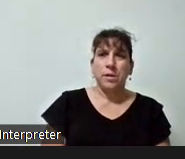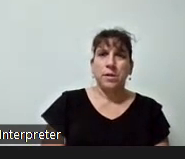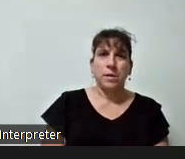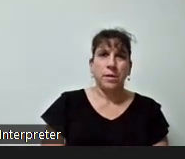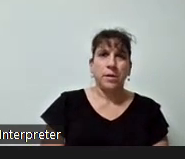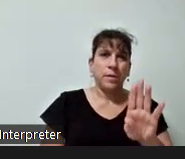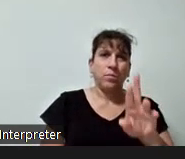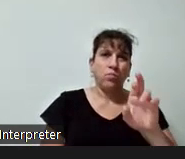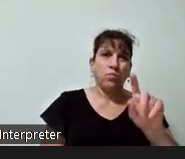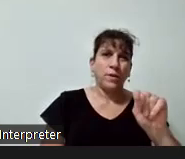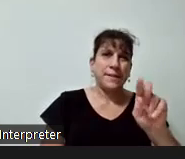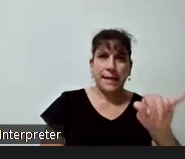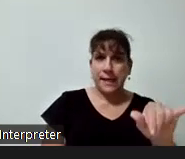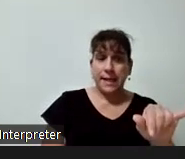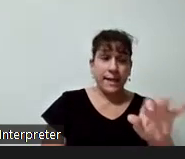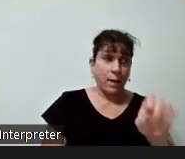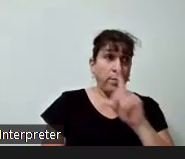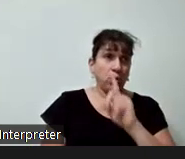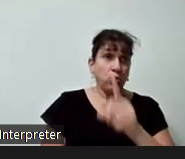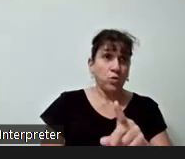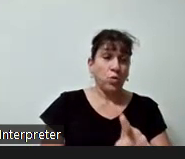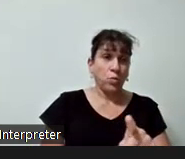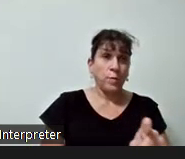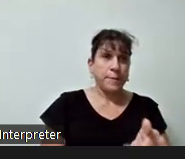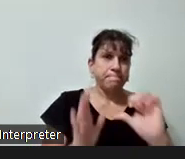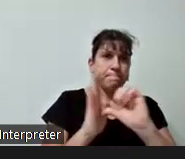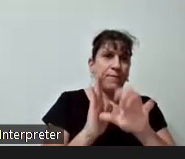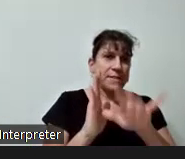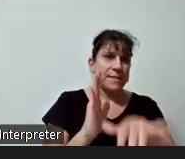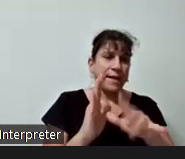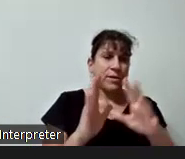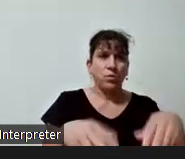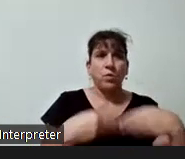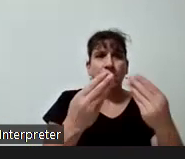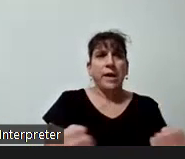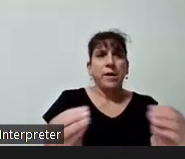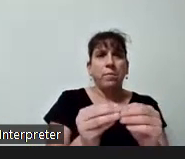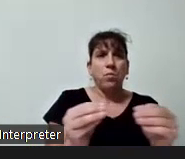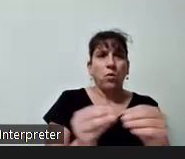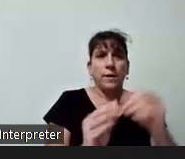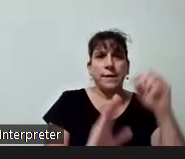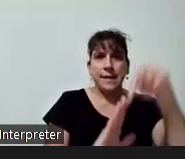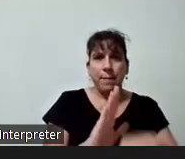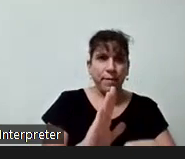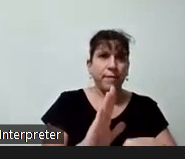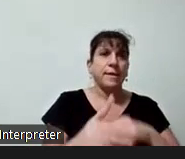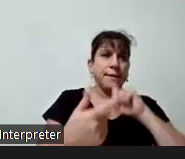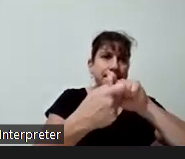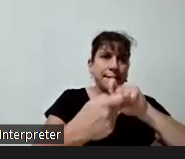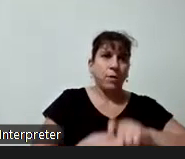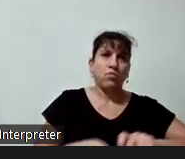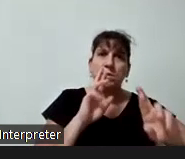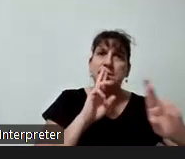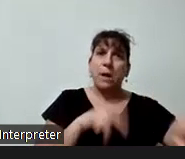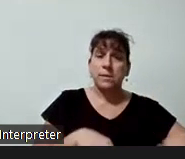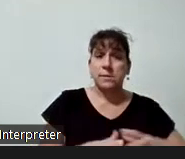Brittany, can we make sure that we highlight that one as one to provide a more depth and detailed response to?